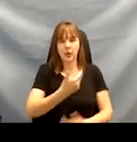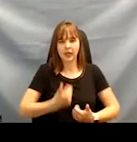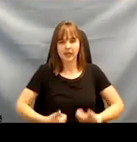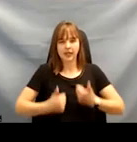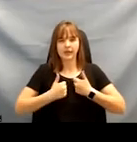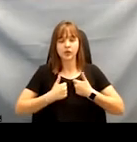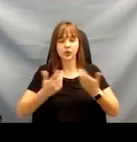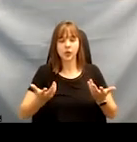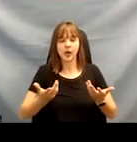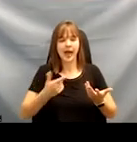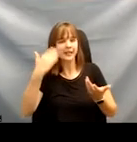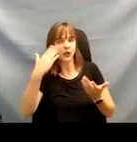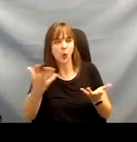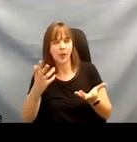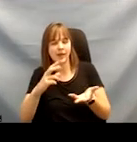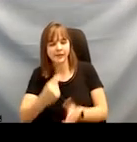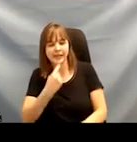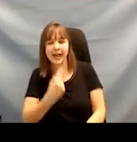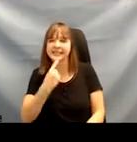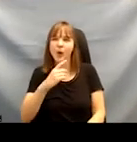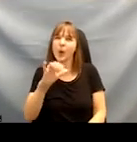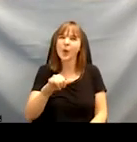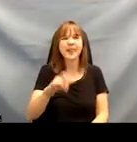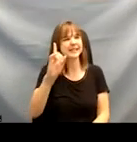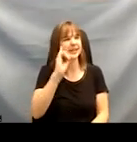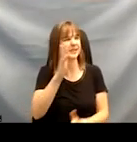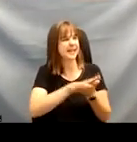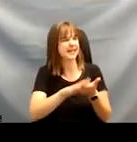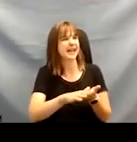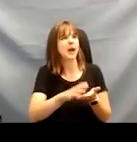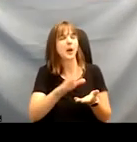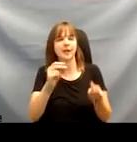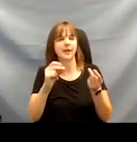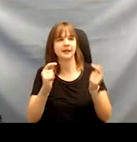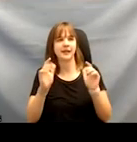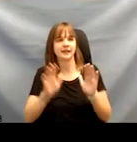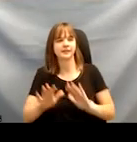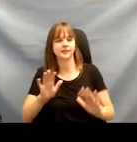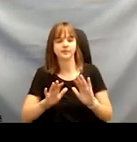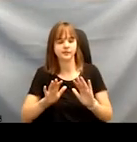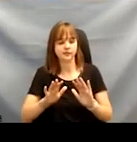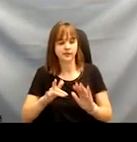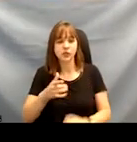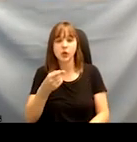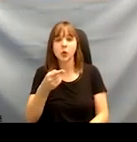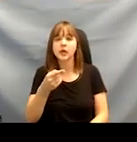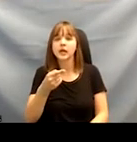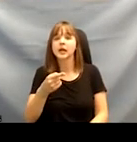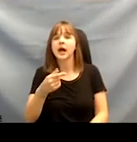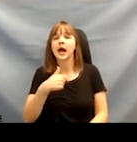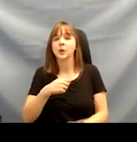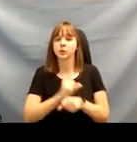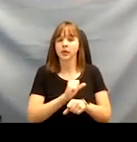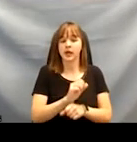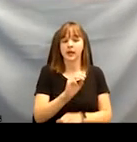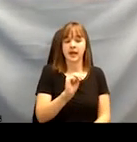once, my team, so I was finishing up my MBA, and I also got recalled to my flight attendant job that I was on furlough from during my